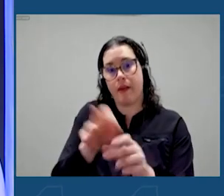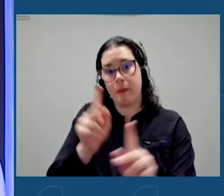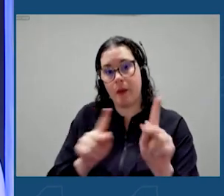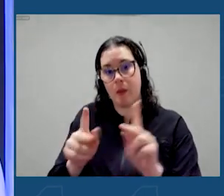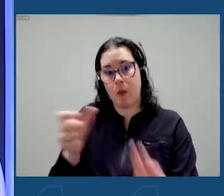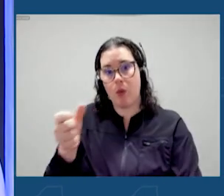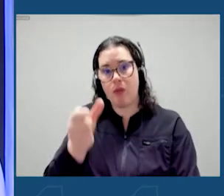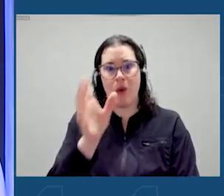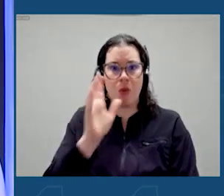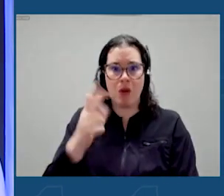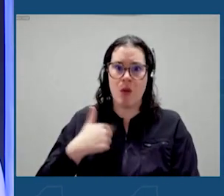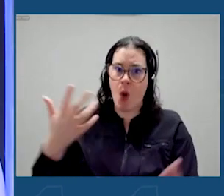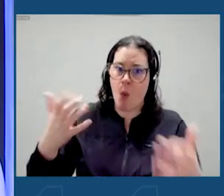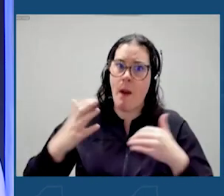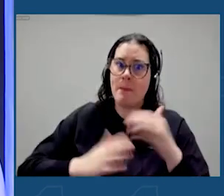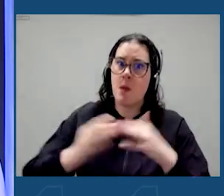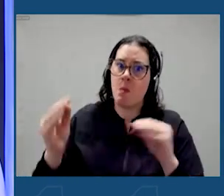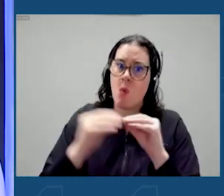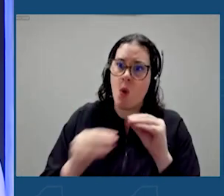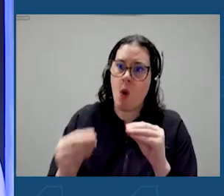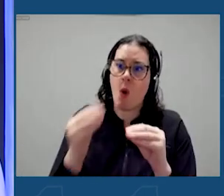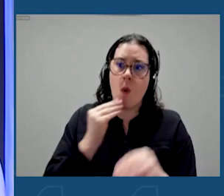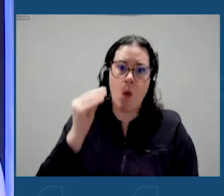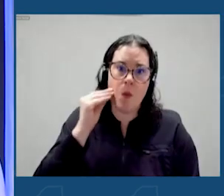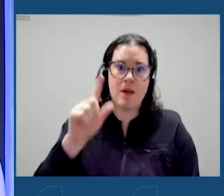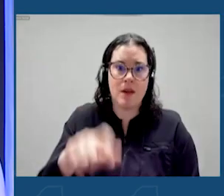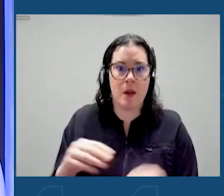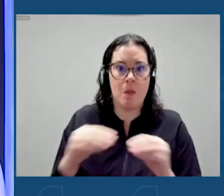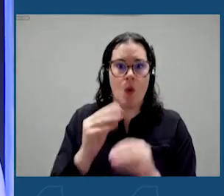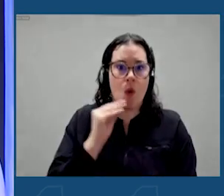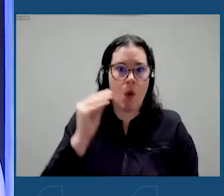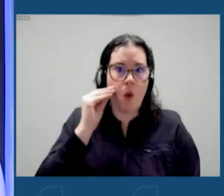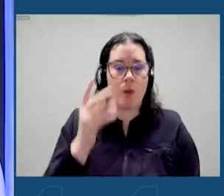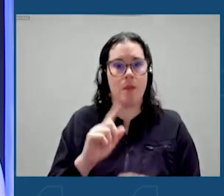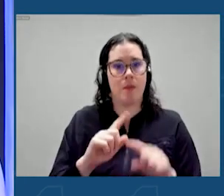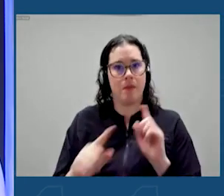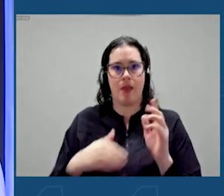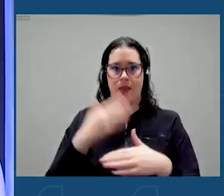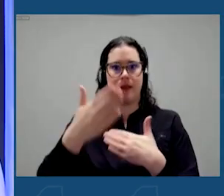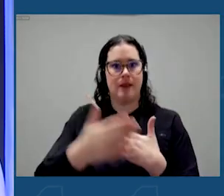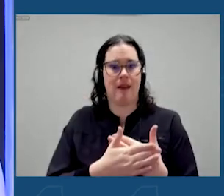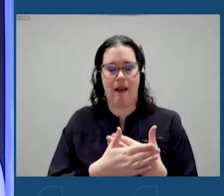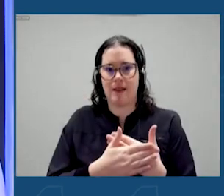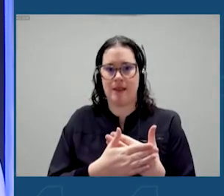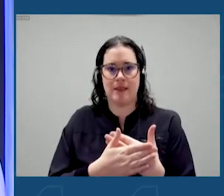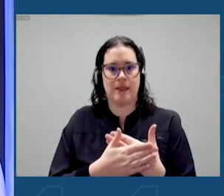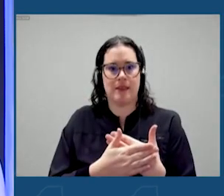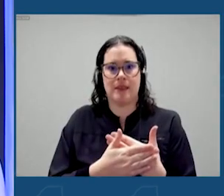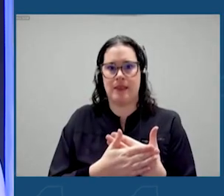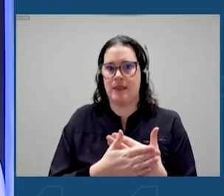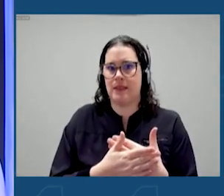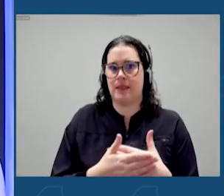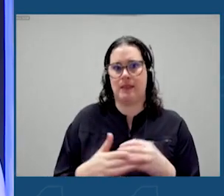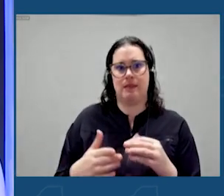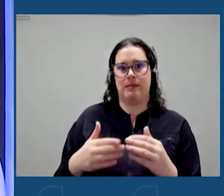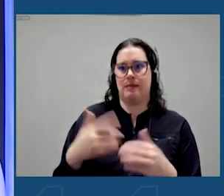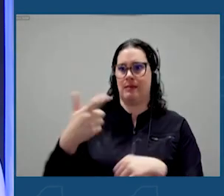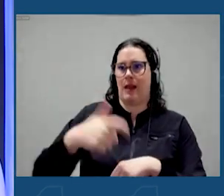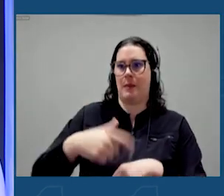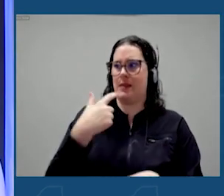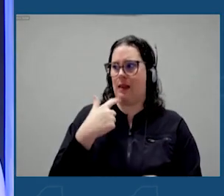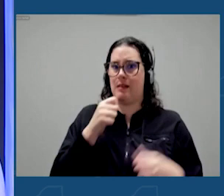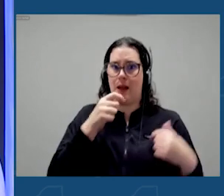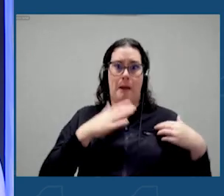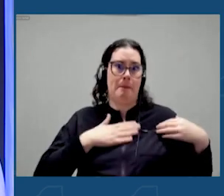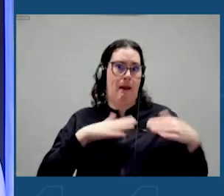yelling, build more housing, but then in the next sentence, not on my block. No, every block must be open to building housing